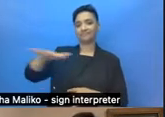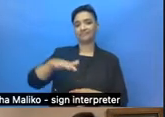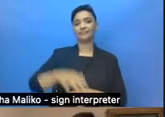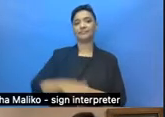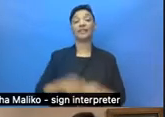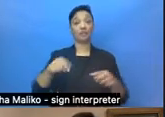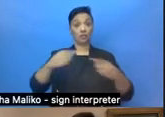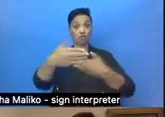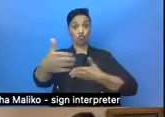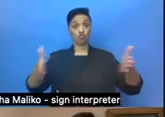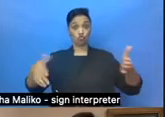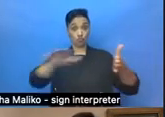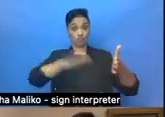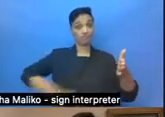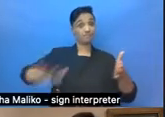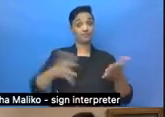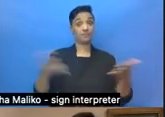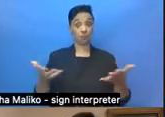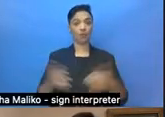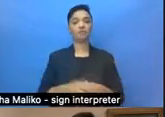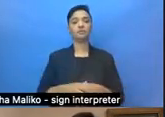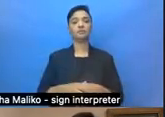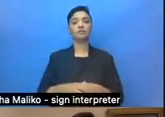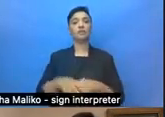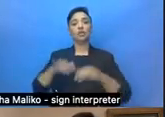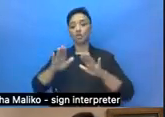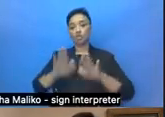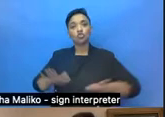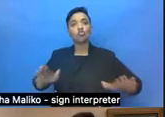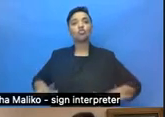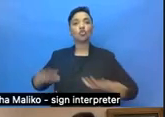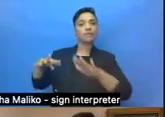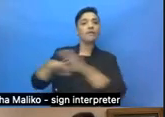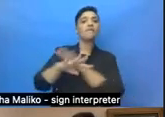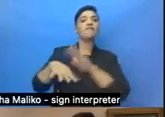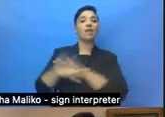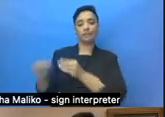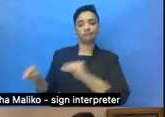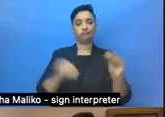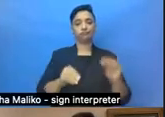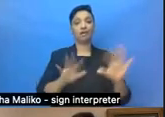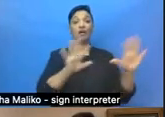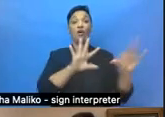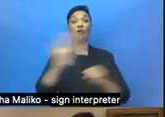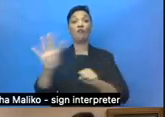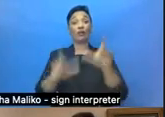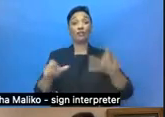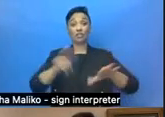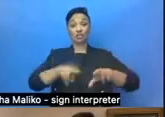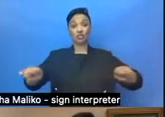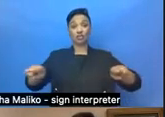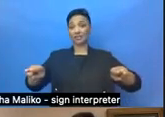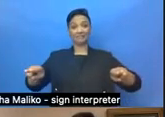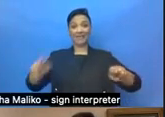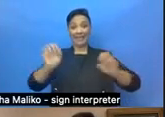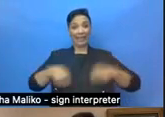room is for the evacuees from the institution in the east. 14 people in a room, all in bed, no room to really get